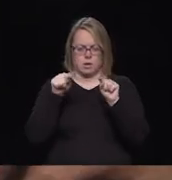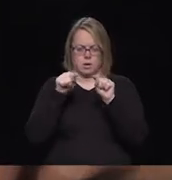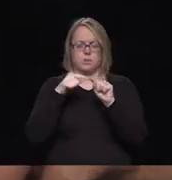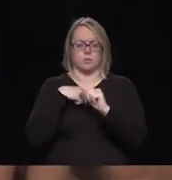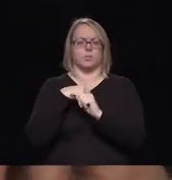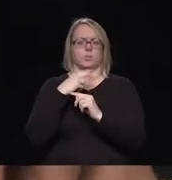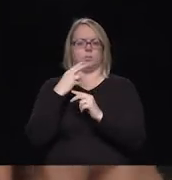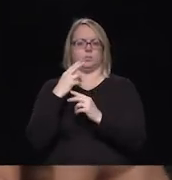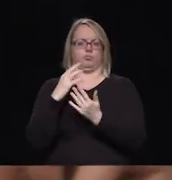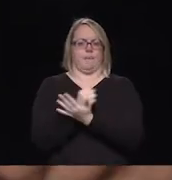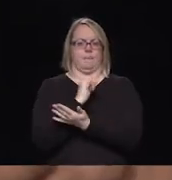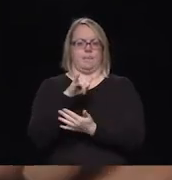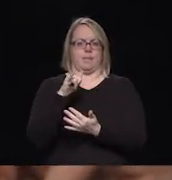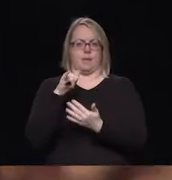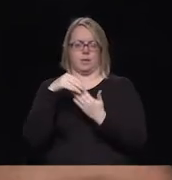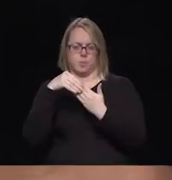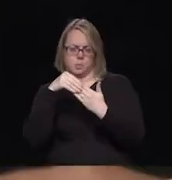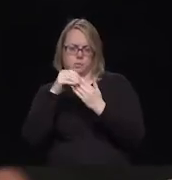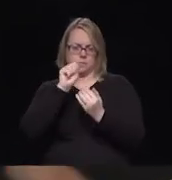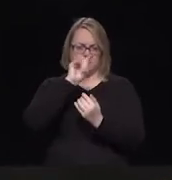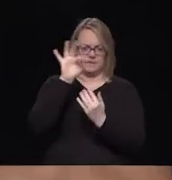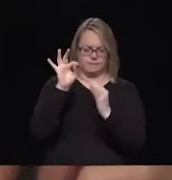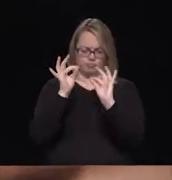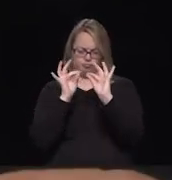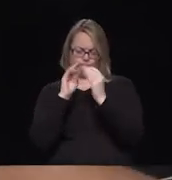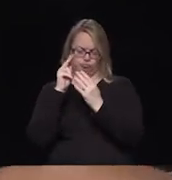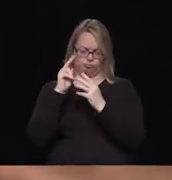Make sure that it's ready to go. It's not too stiff.